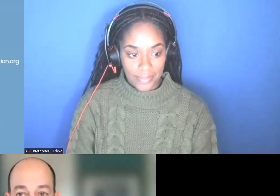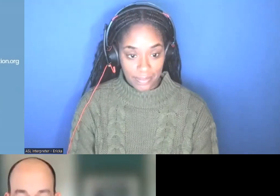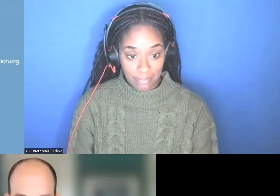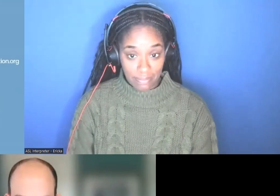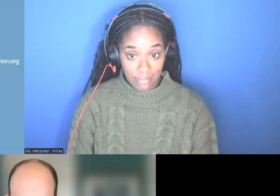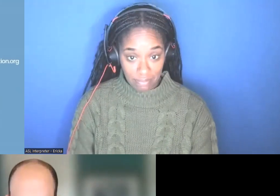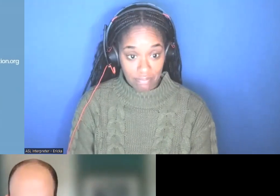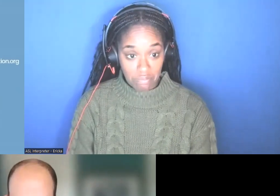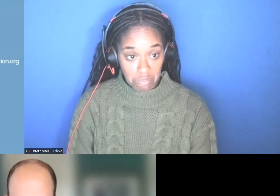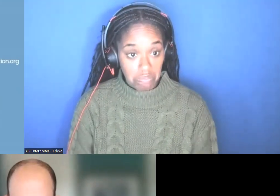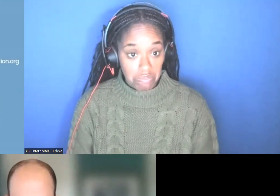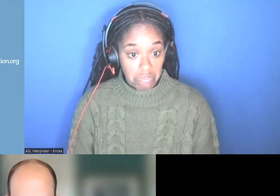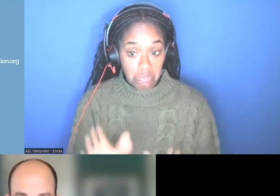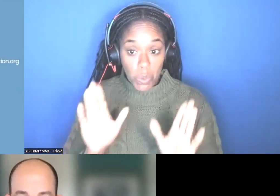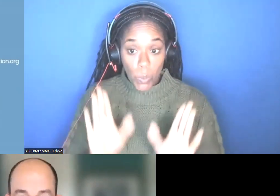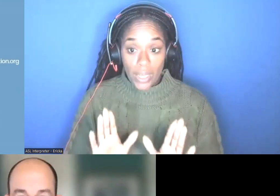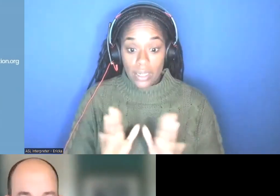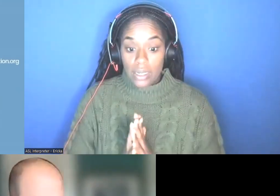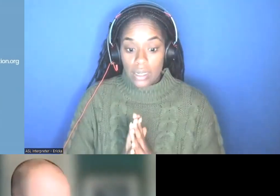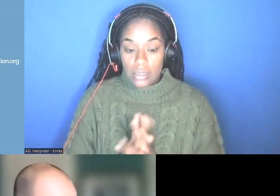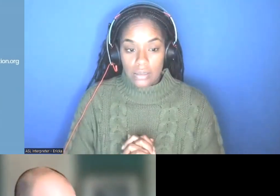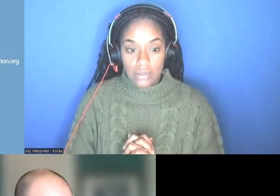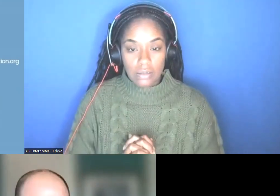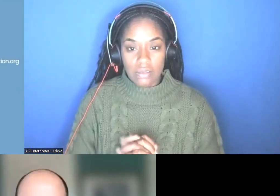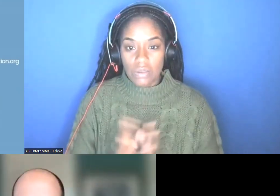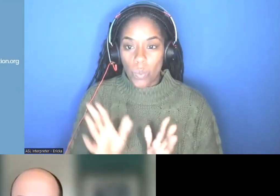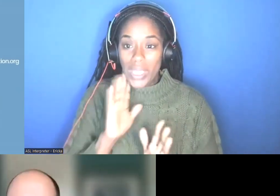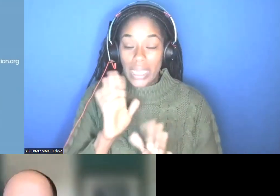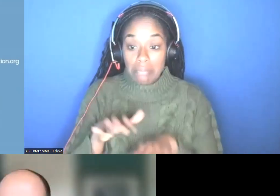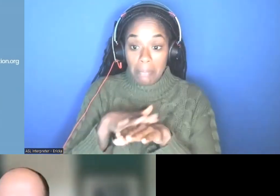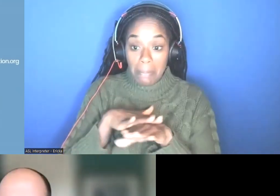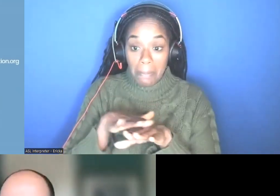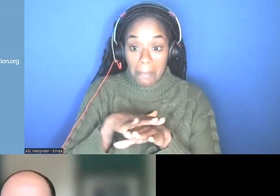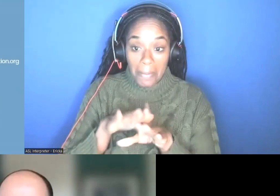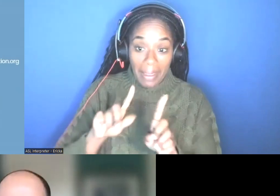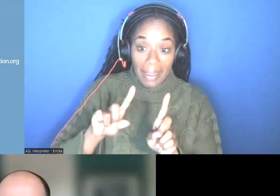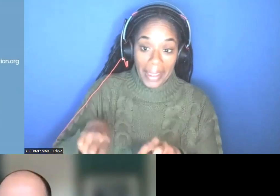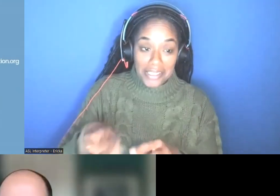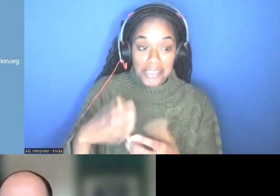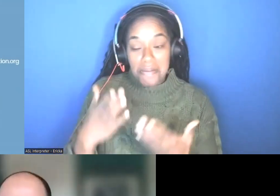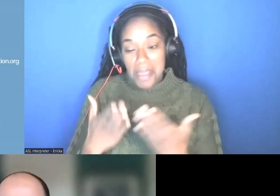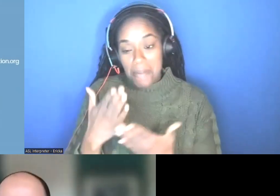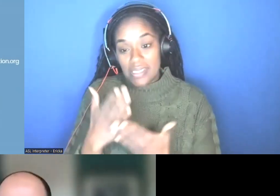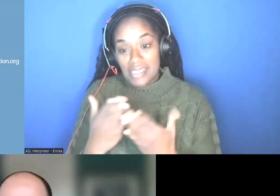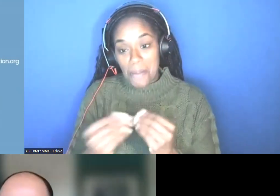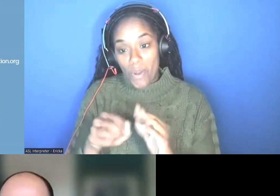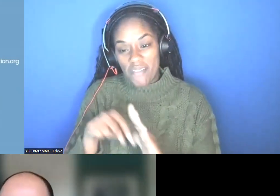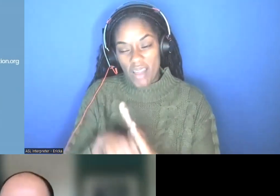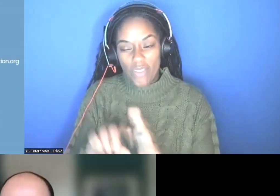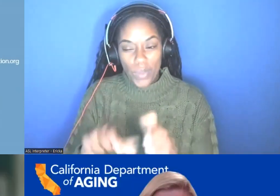Great. So we can give some sort of, superficial answers. Maybe some might be more involved that we can follow up